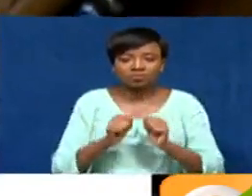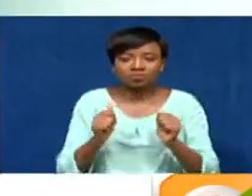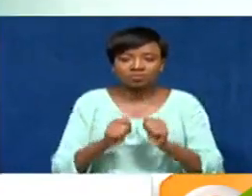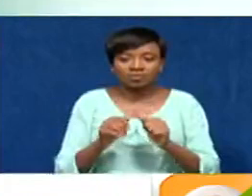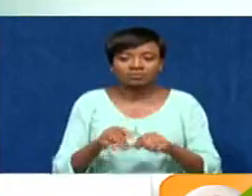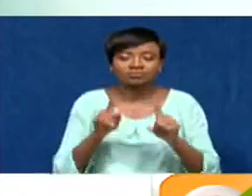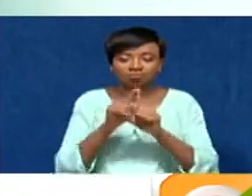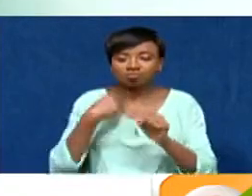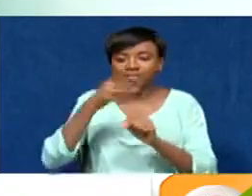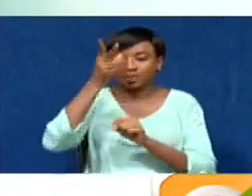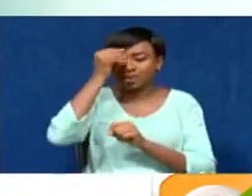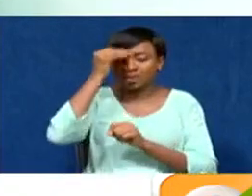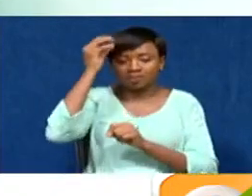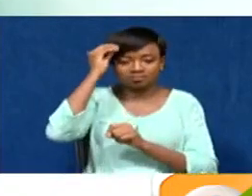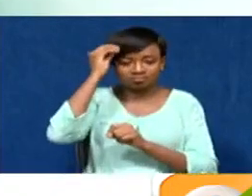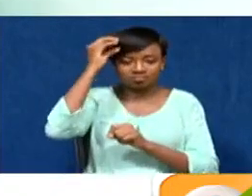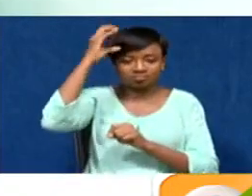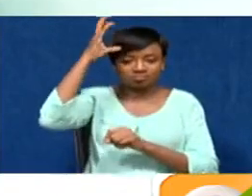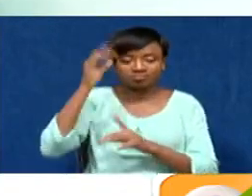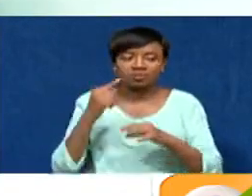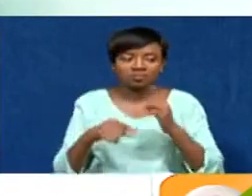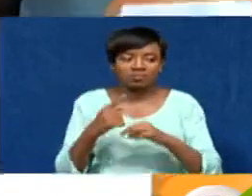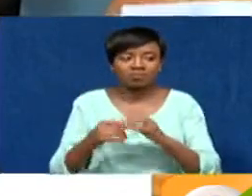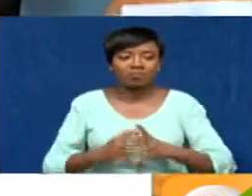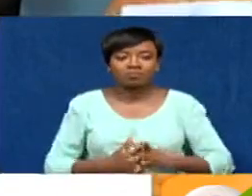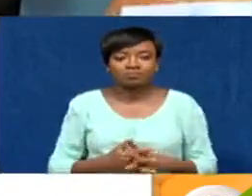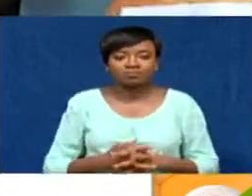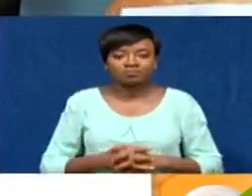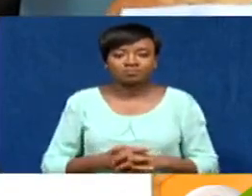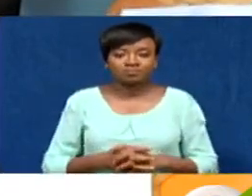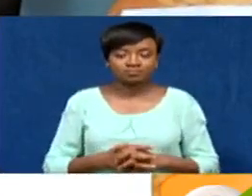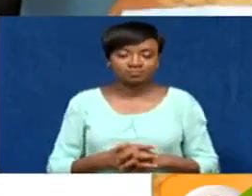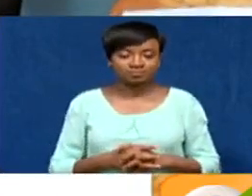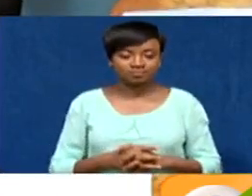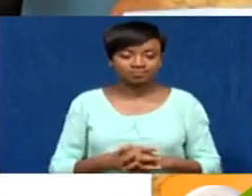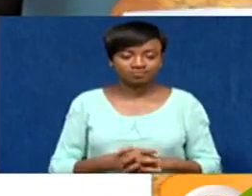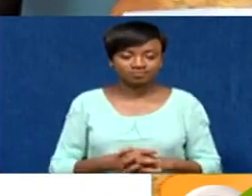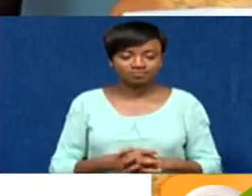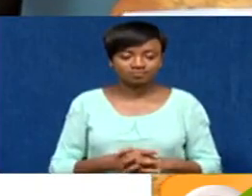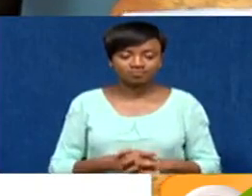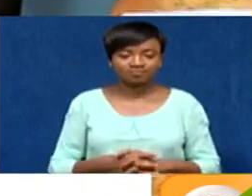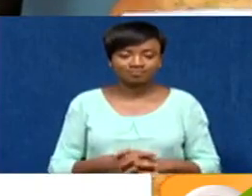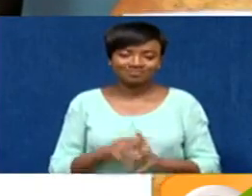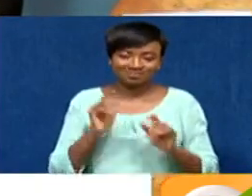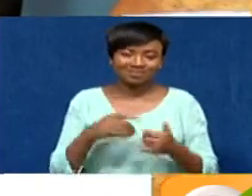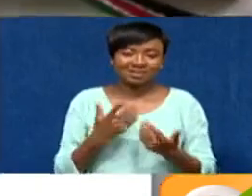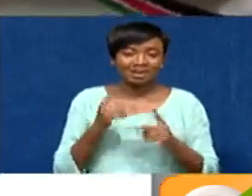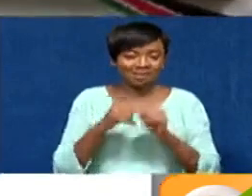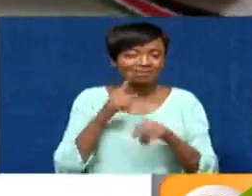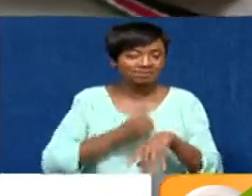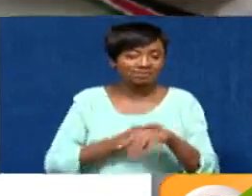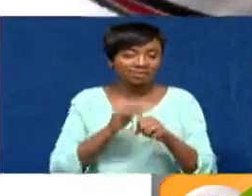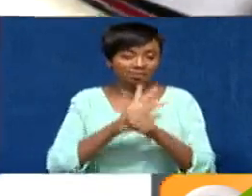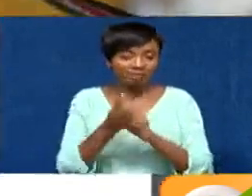ngozi naye nilijifunza hapa. But now naweza shona tu poa. Tunaona shida yote maybe hiyo wakati wa corona ndio ilikuwa